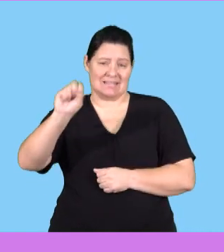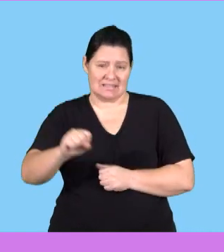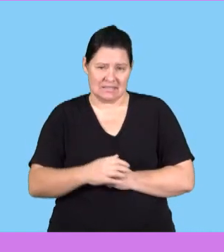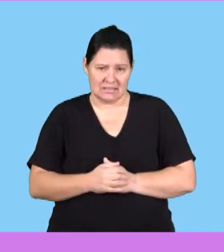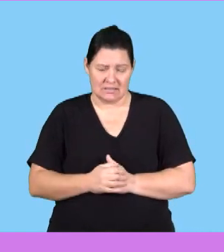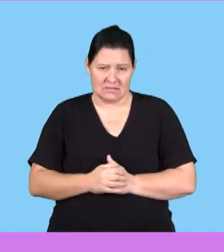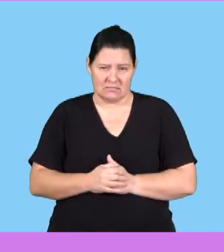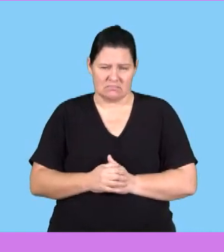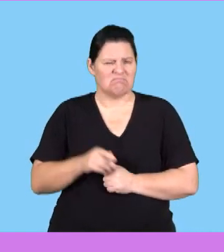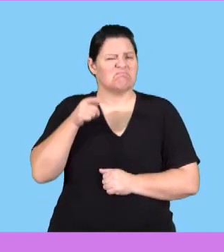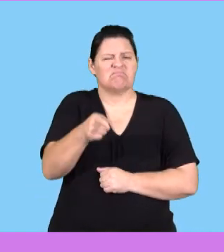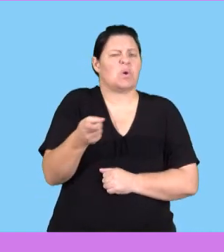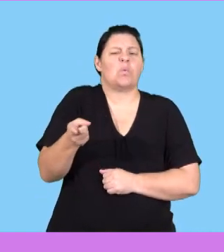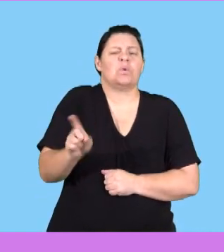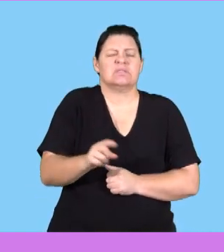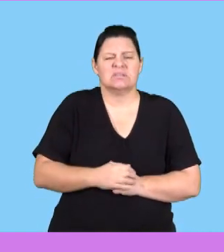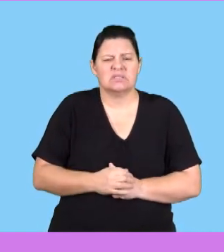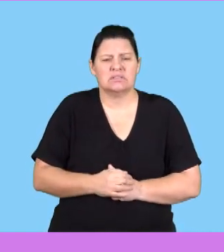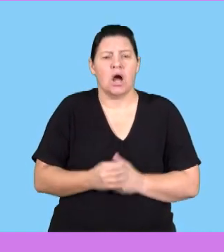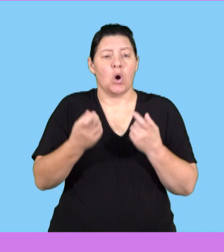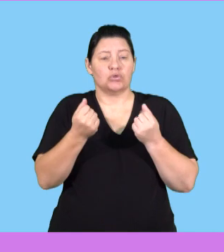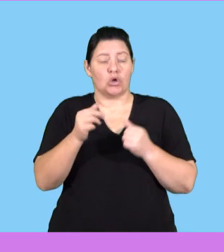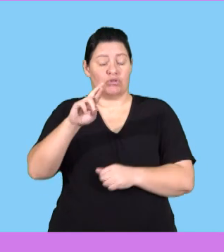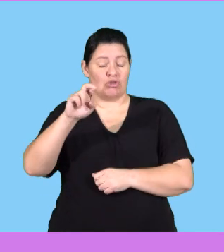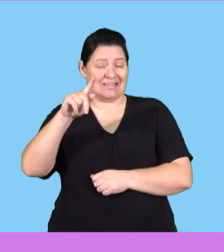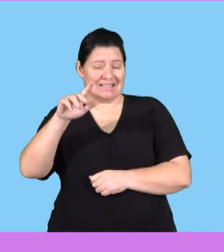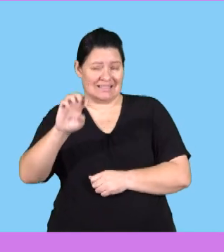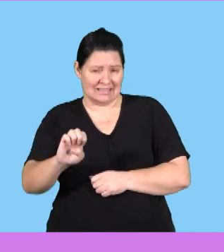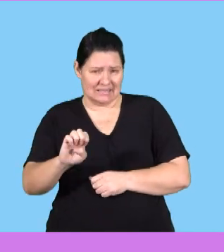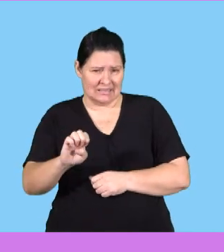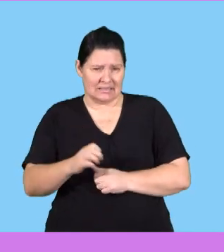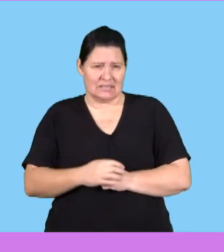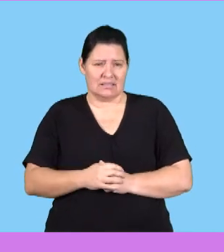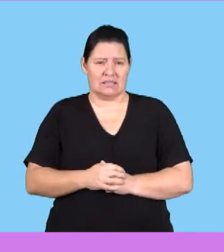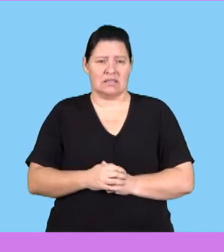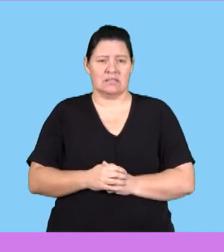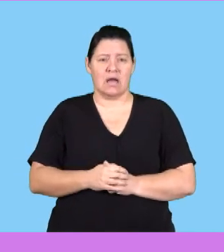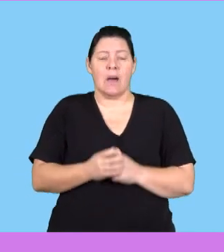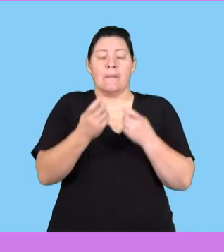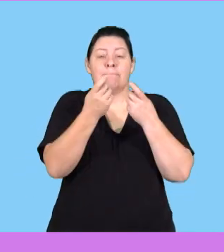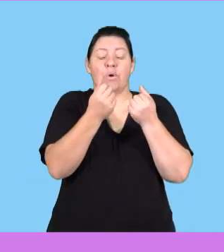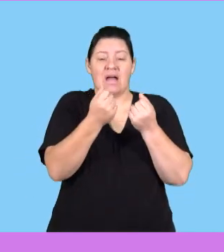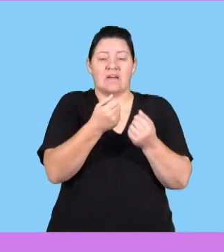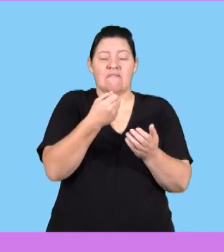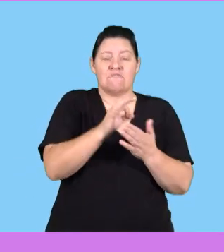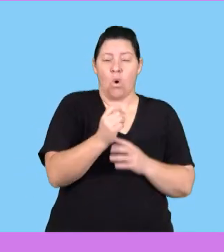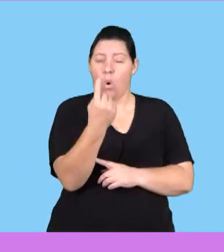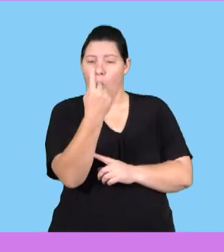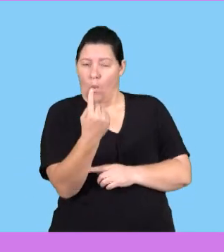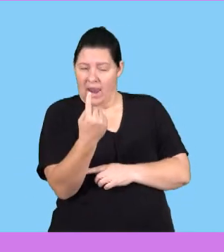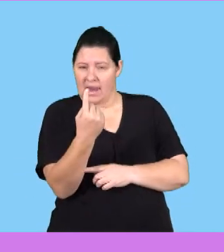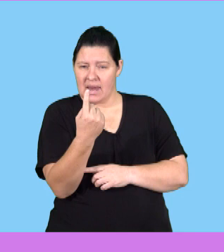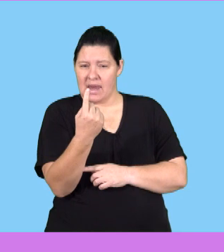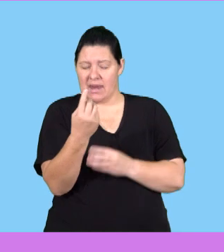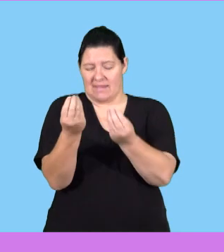rates. What are cost rates? Cost rate, the definition for cost rate is price of